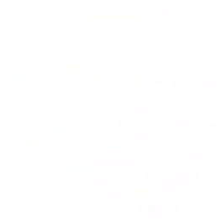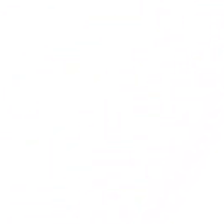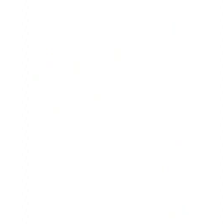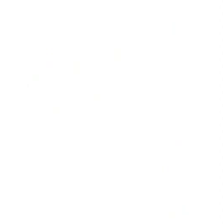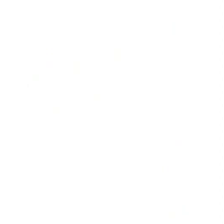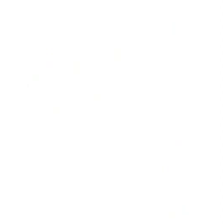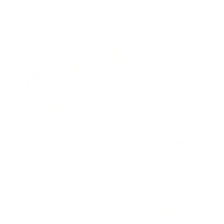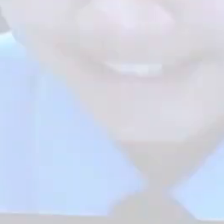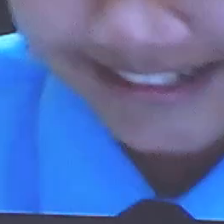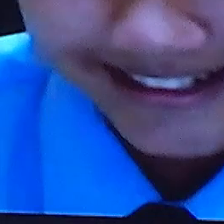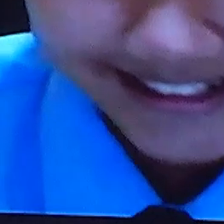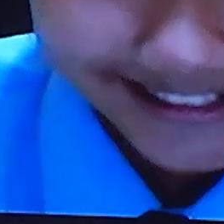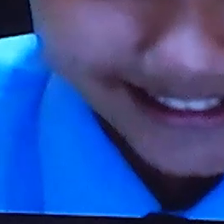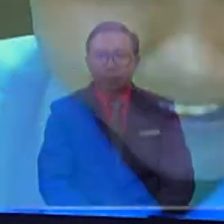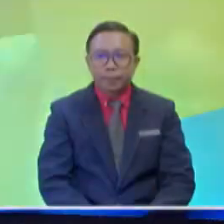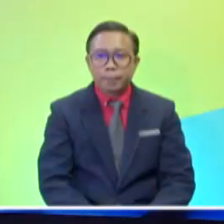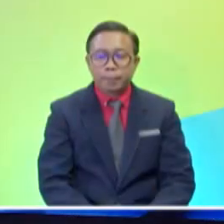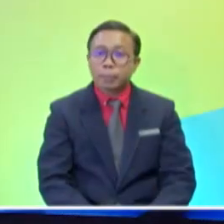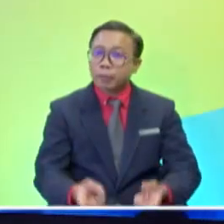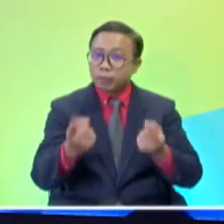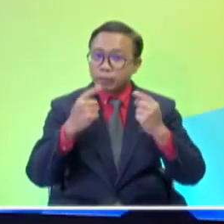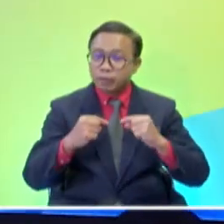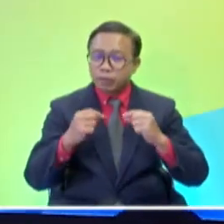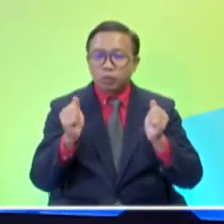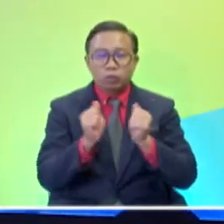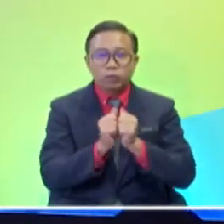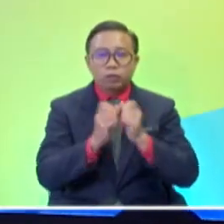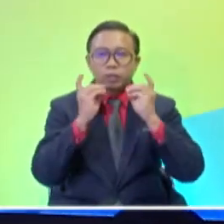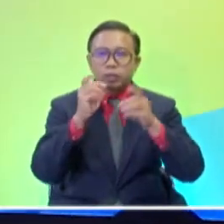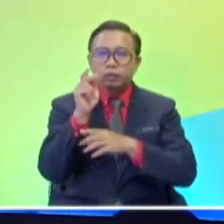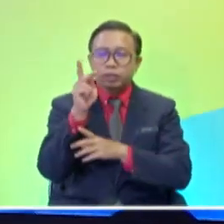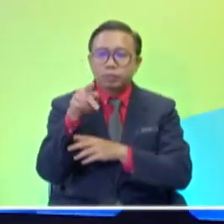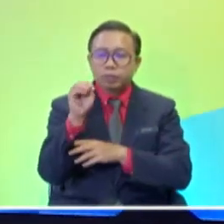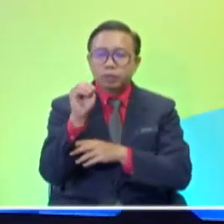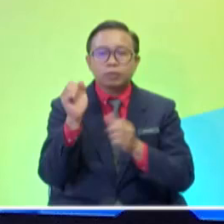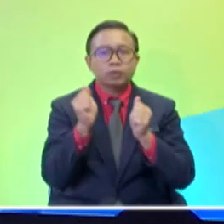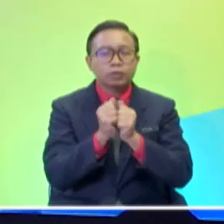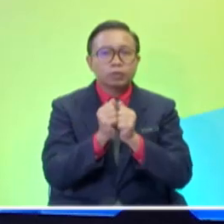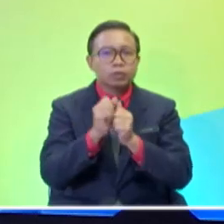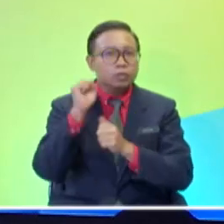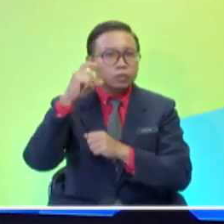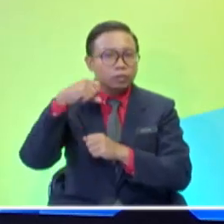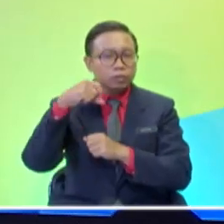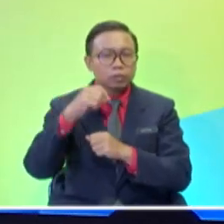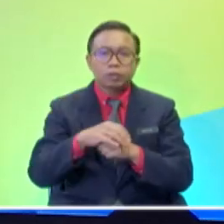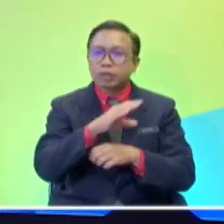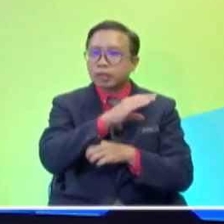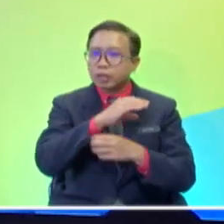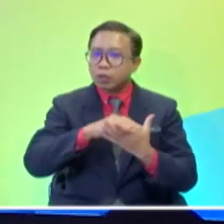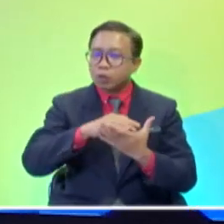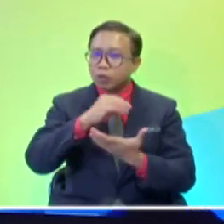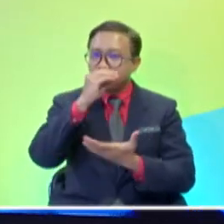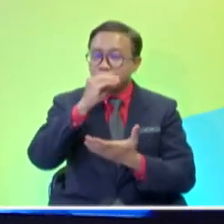DidikTV KPM. And you're back here with us on DidikTV KPM with me, Kak Syafika. And today we are learning